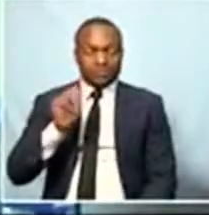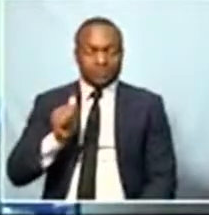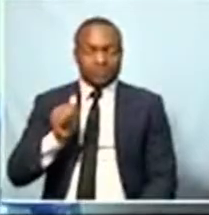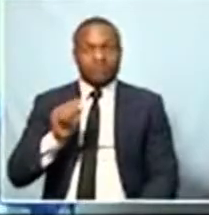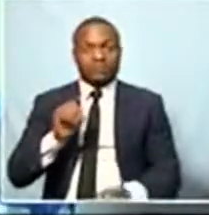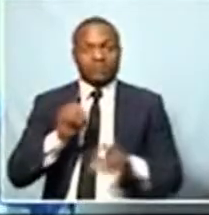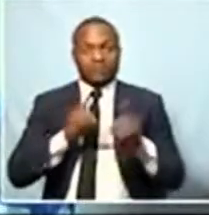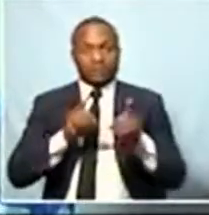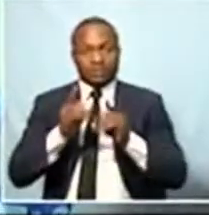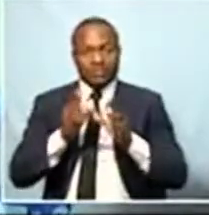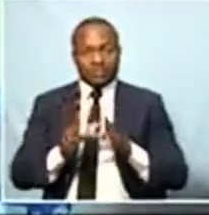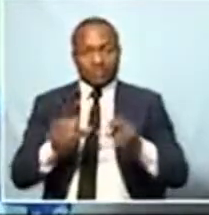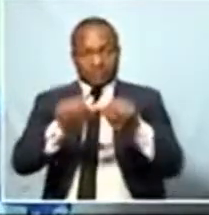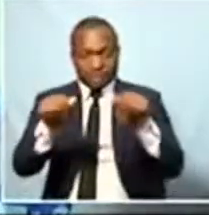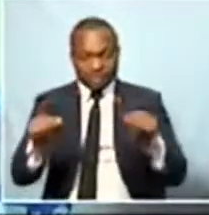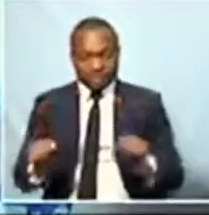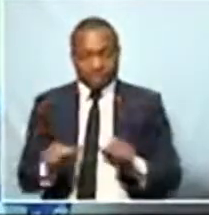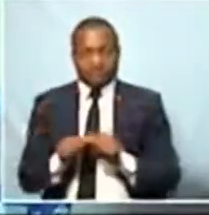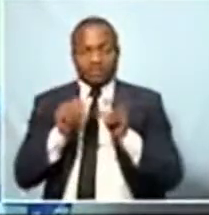Rights Commission.